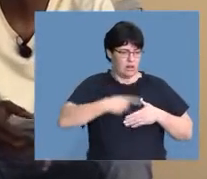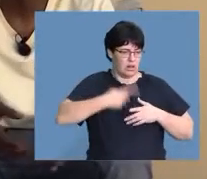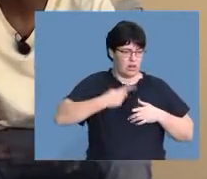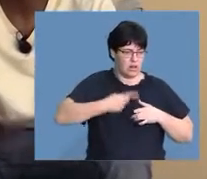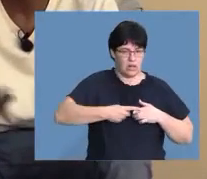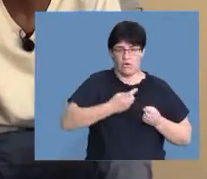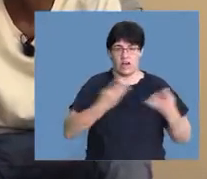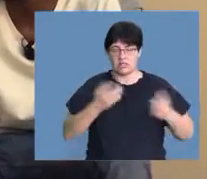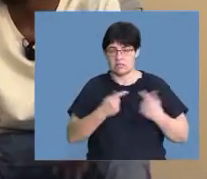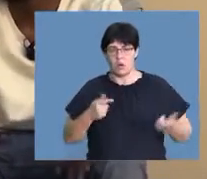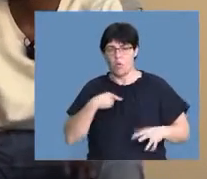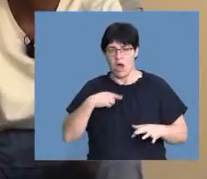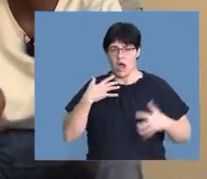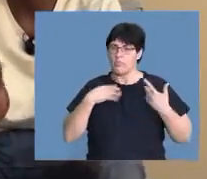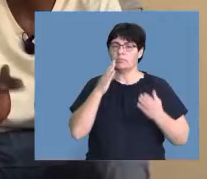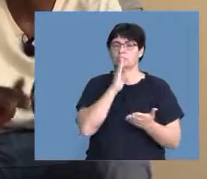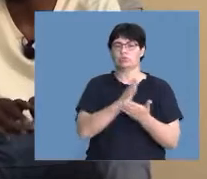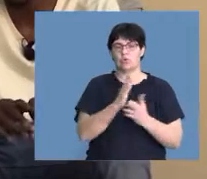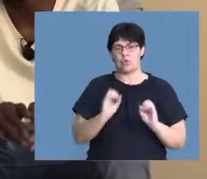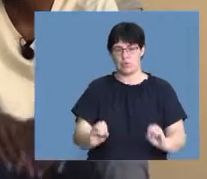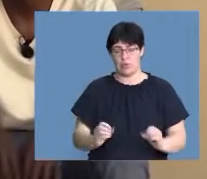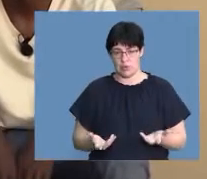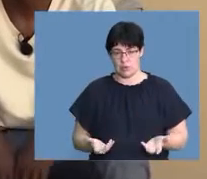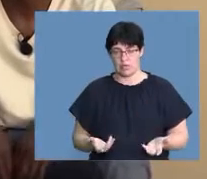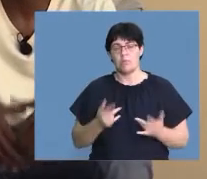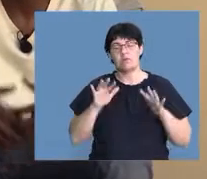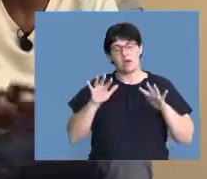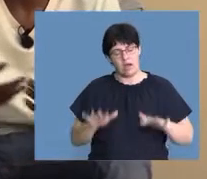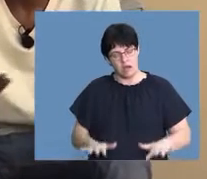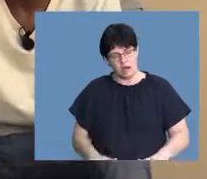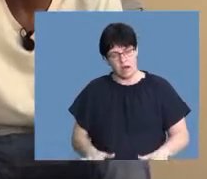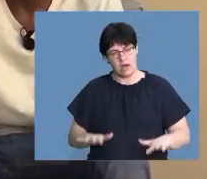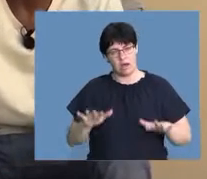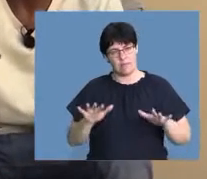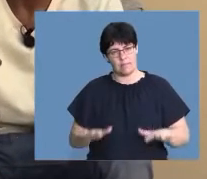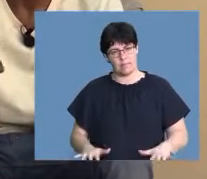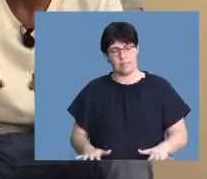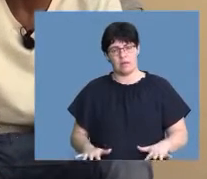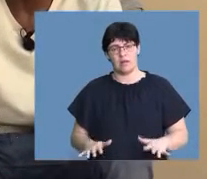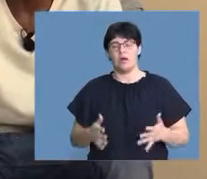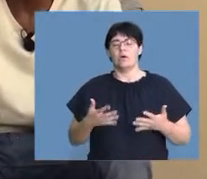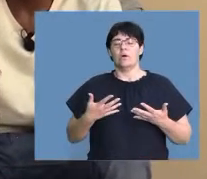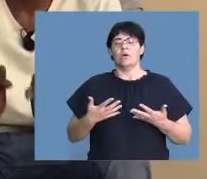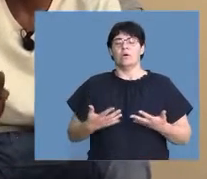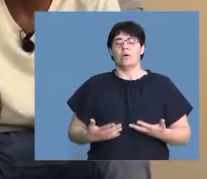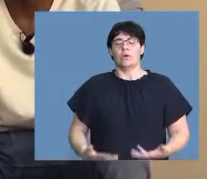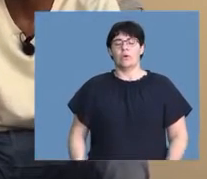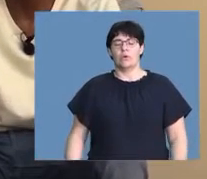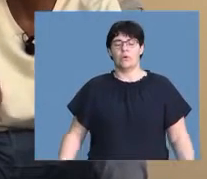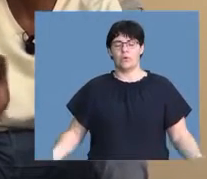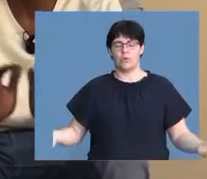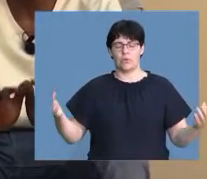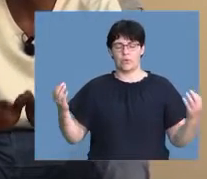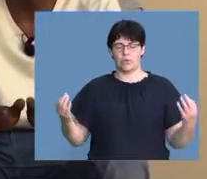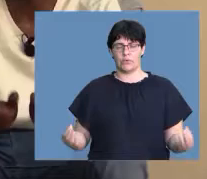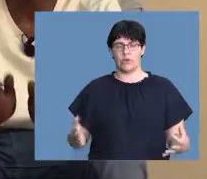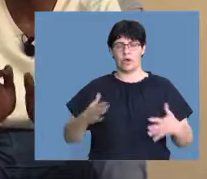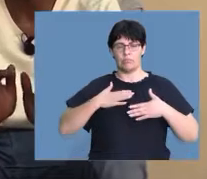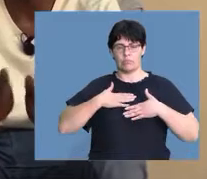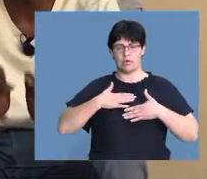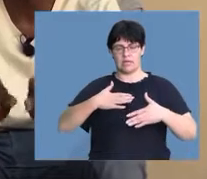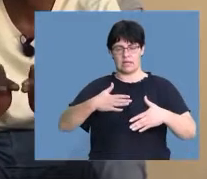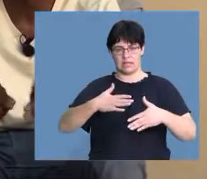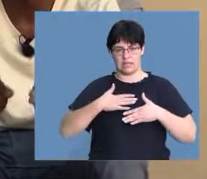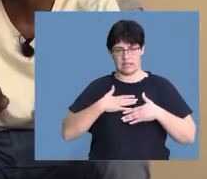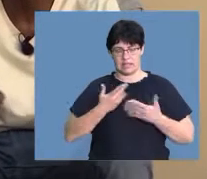pumping. So what you need to do is just calm down, like the dudes of like breathe, so that you make sure that